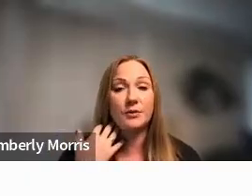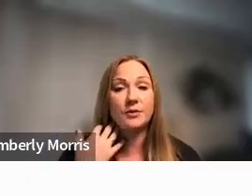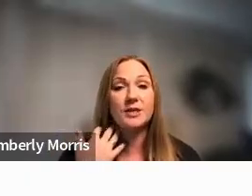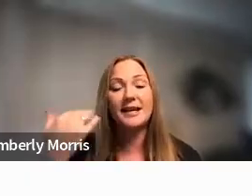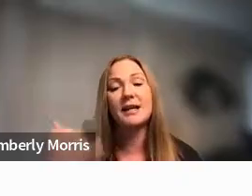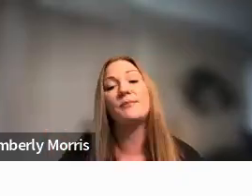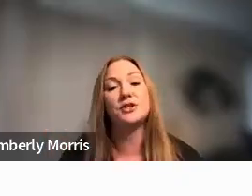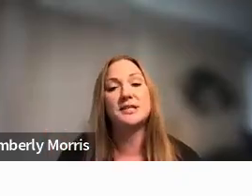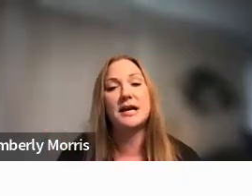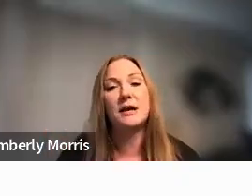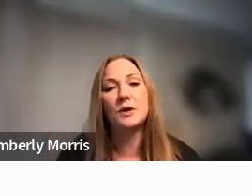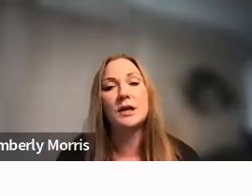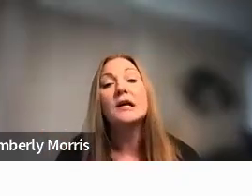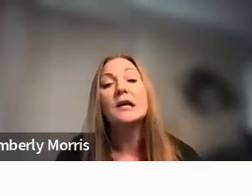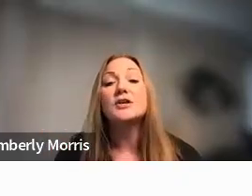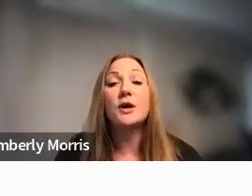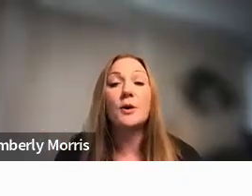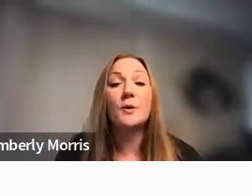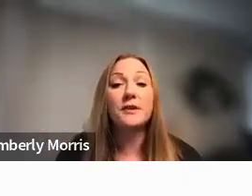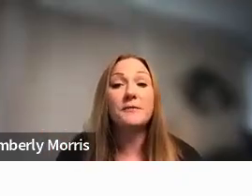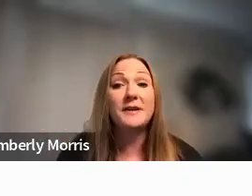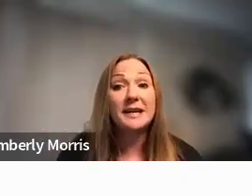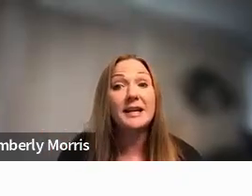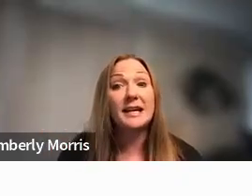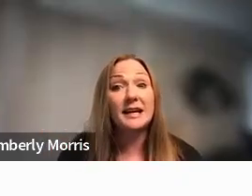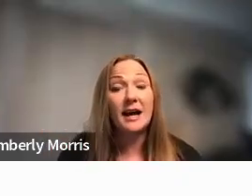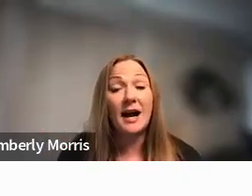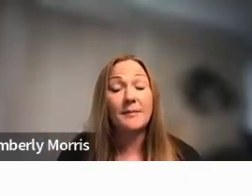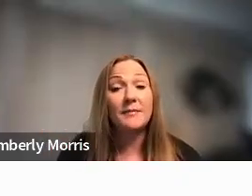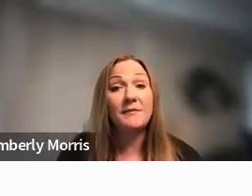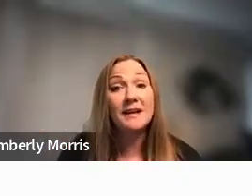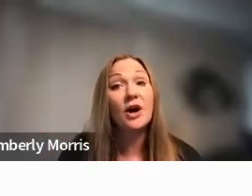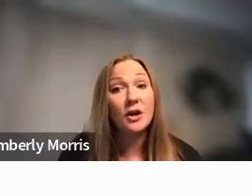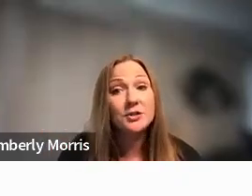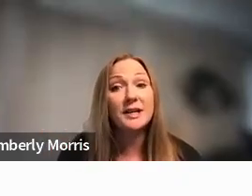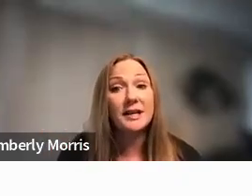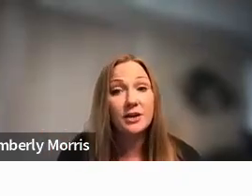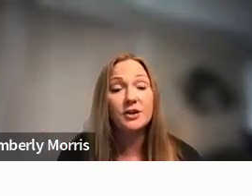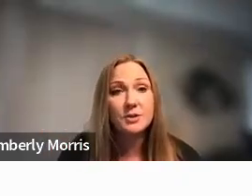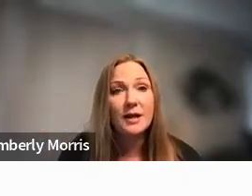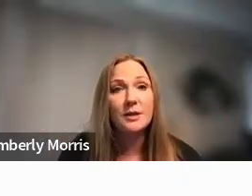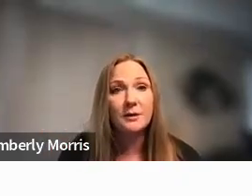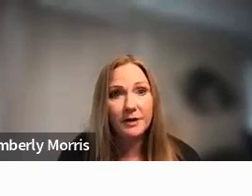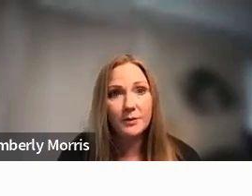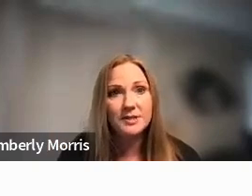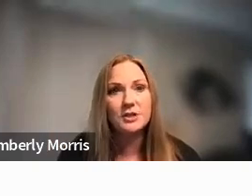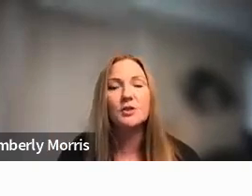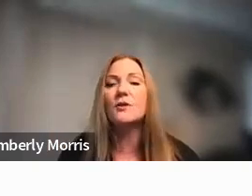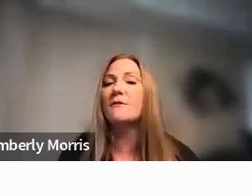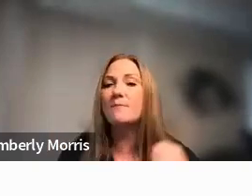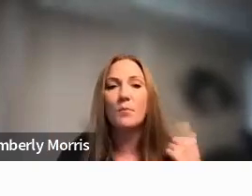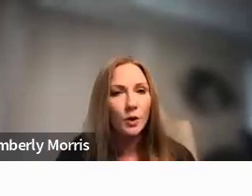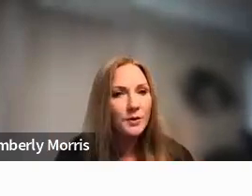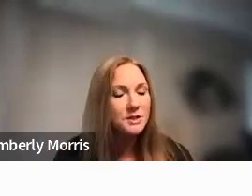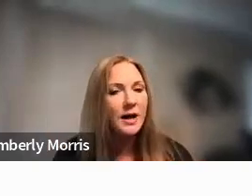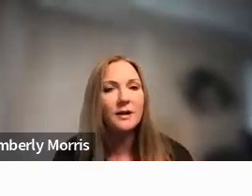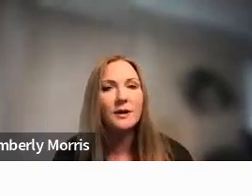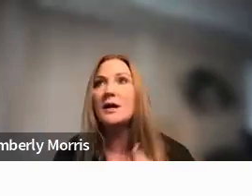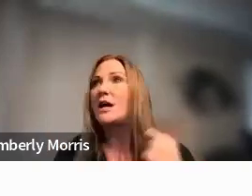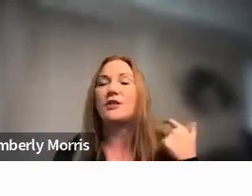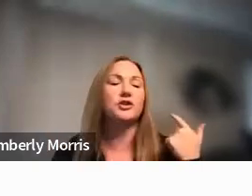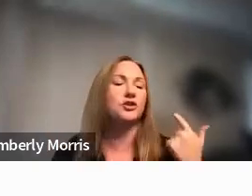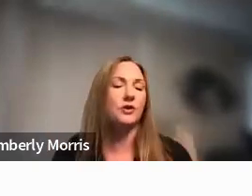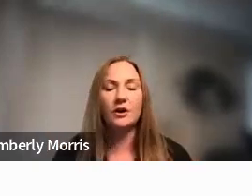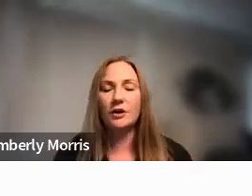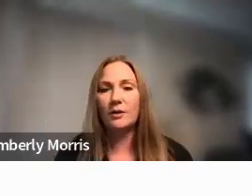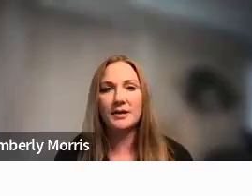their throat and can push it down more. So feeding also can increase swallowing frequency. So the more we